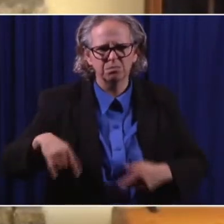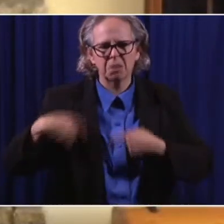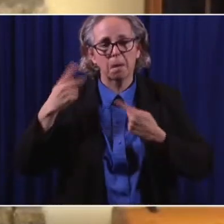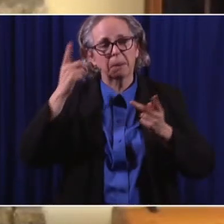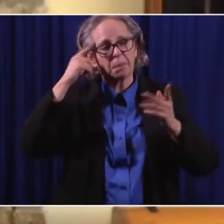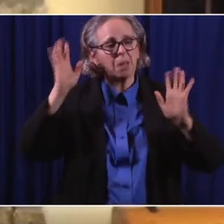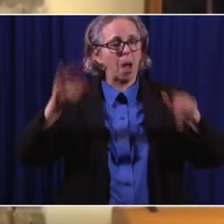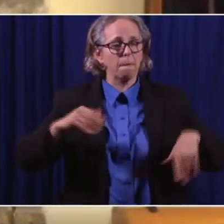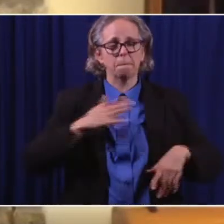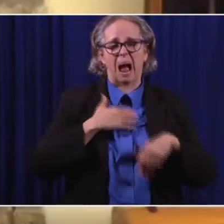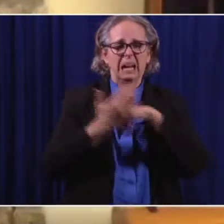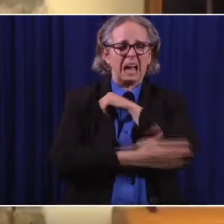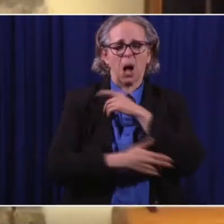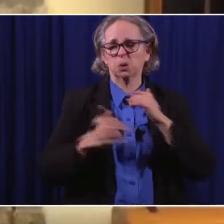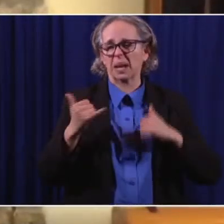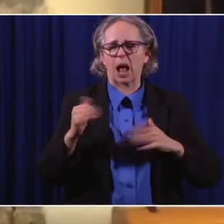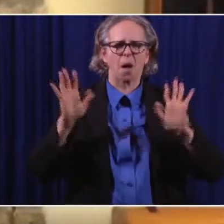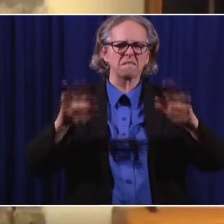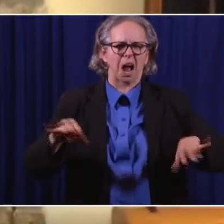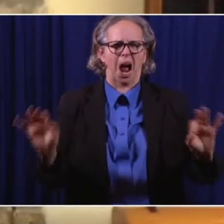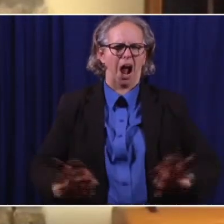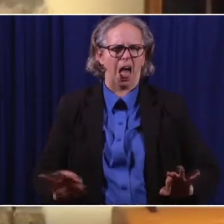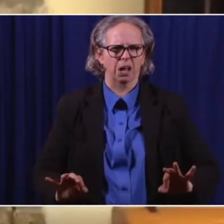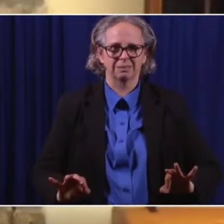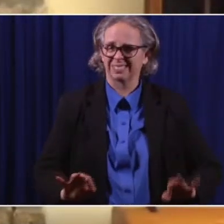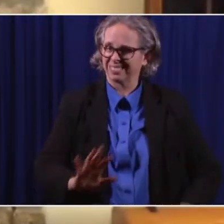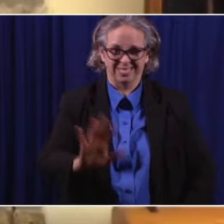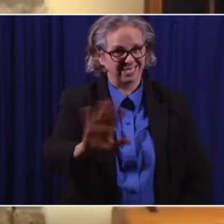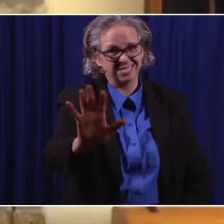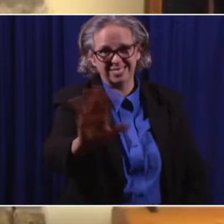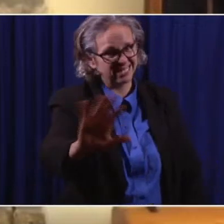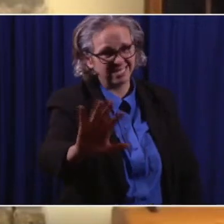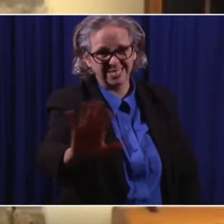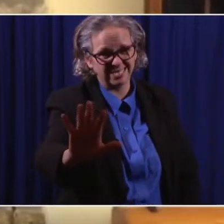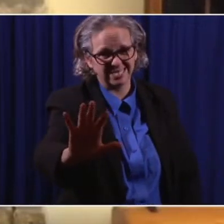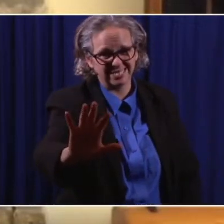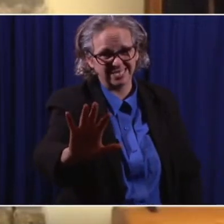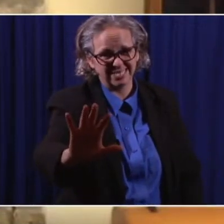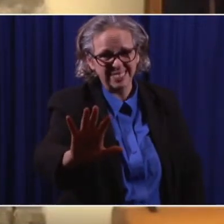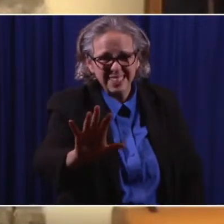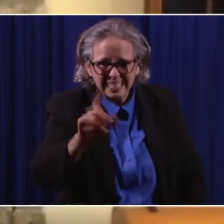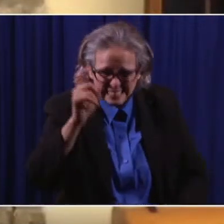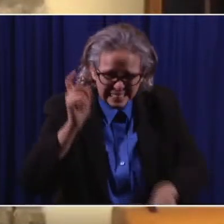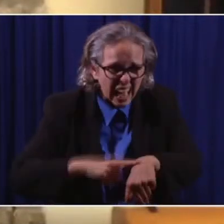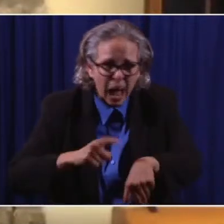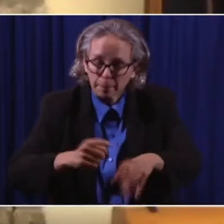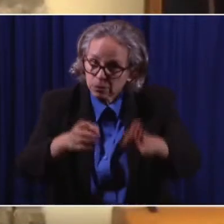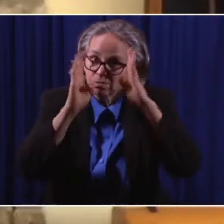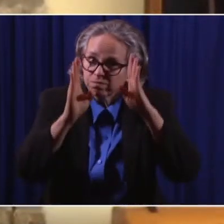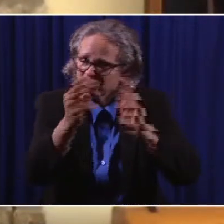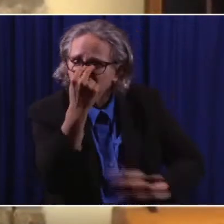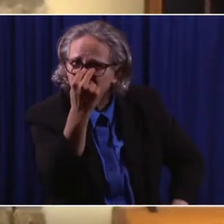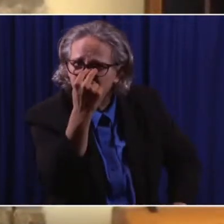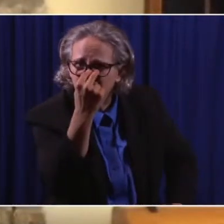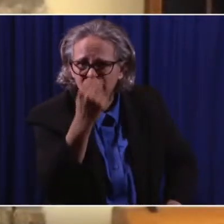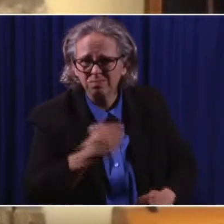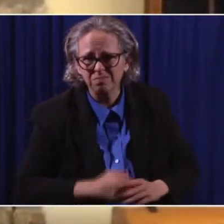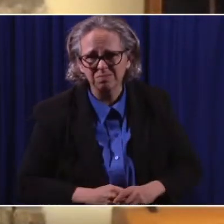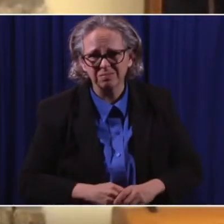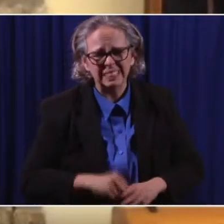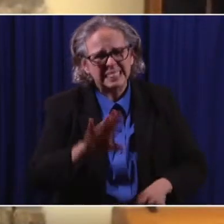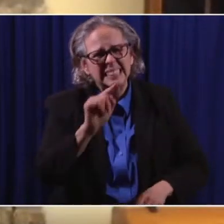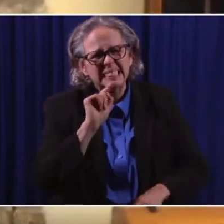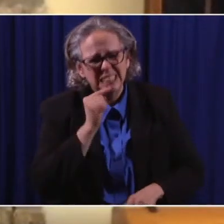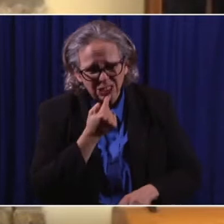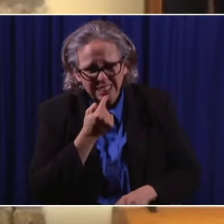don't bother me. What I'm saying today is it's time to pay attention. It is serious now. It is